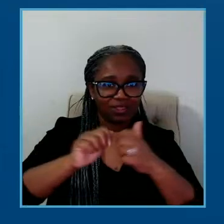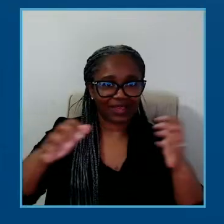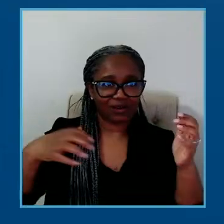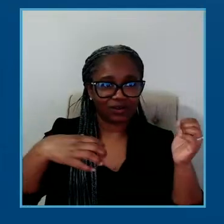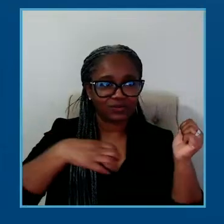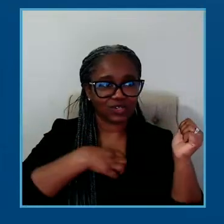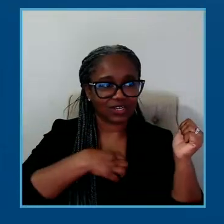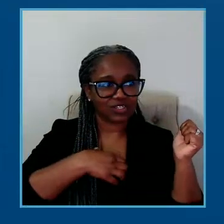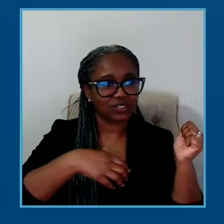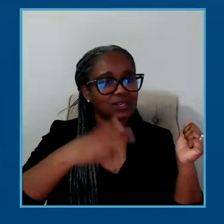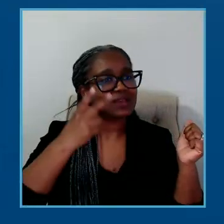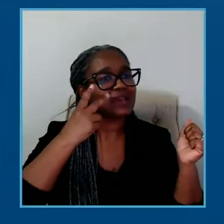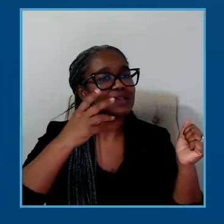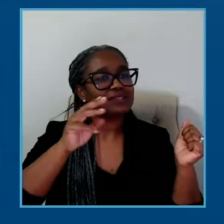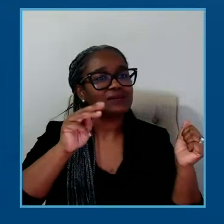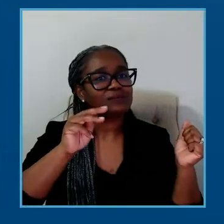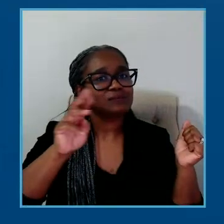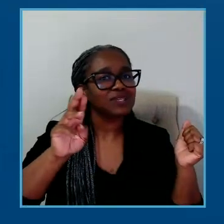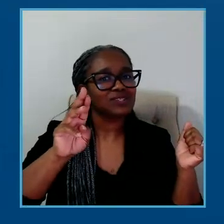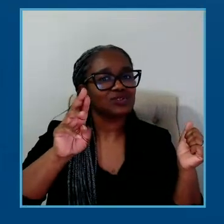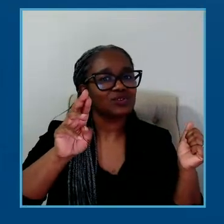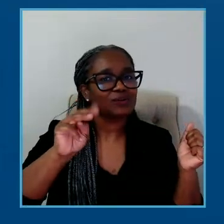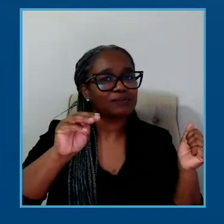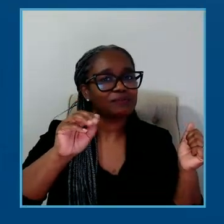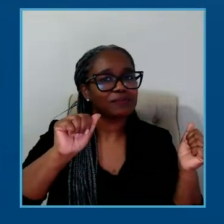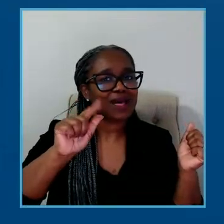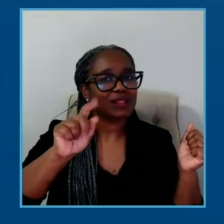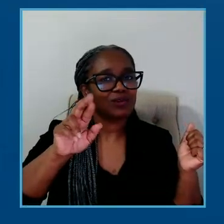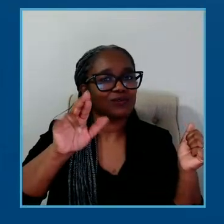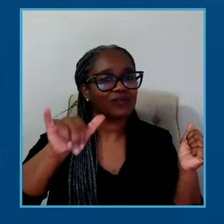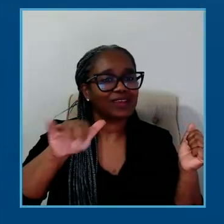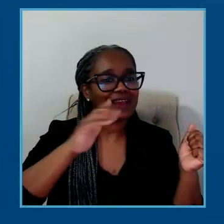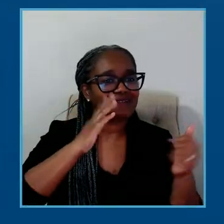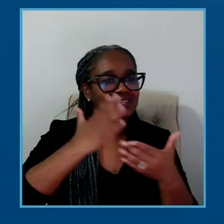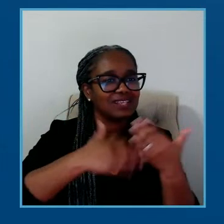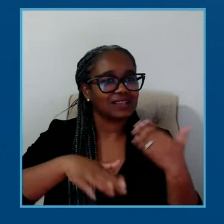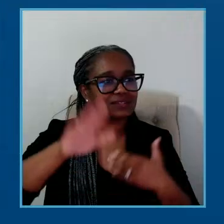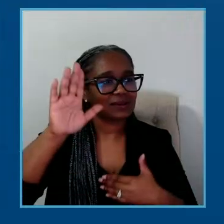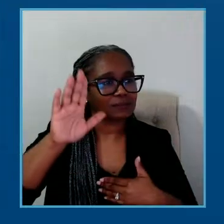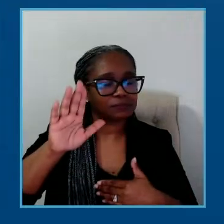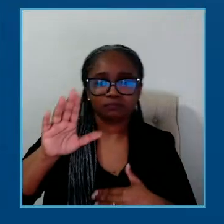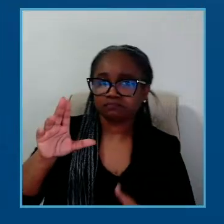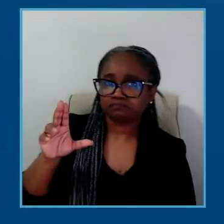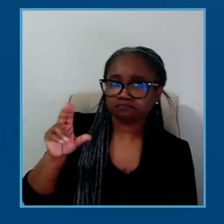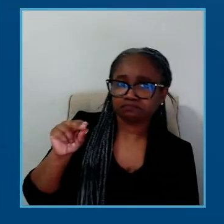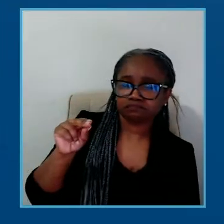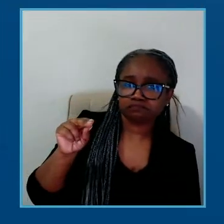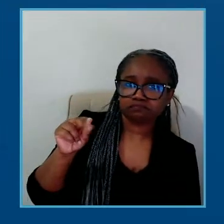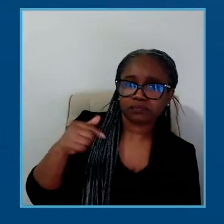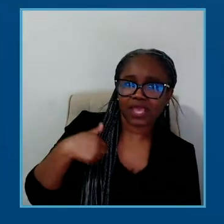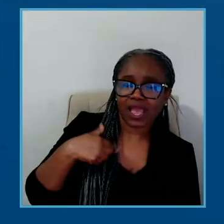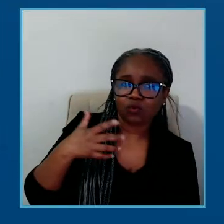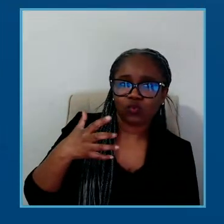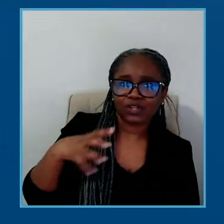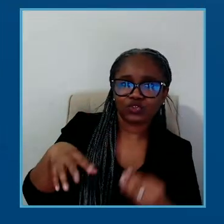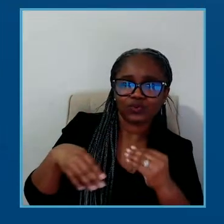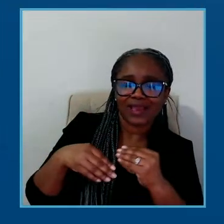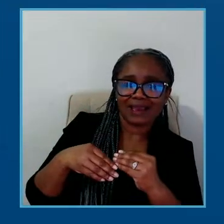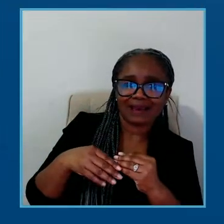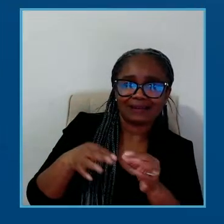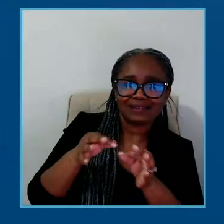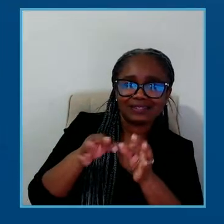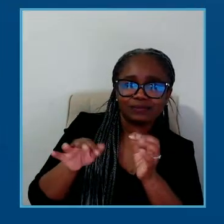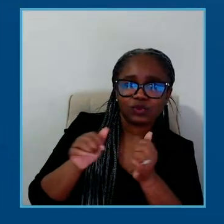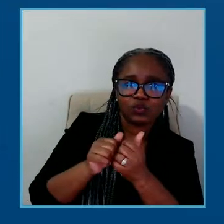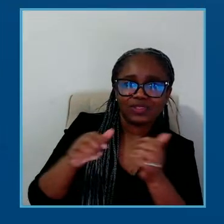his hand up, and do you have a comment or an objection or something? No, Mr. Chairman, I was just going to add in, I would simply state without